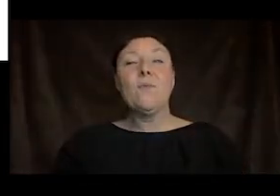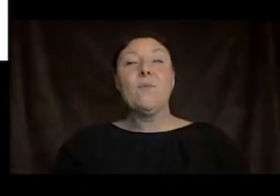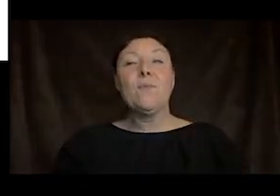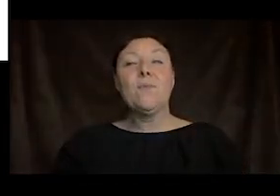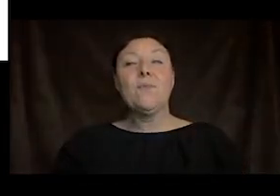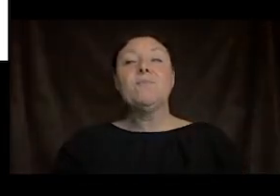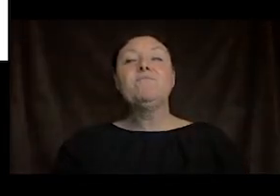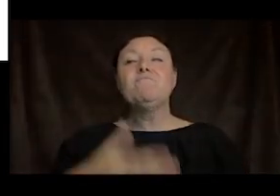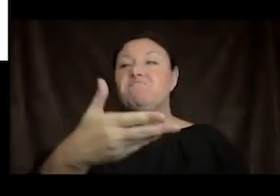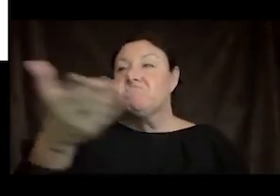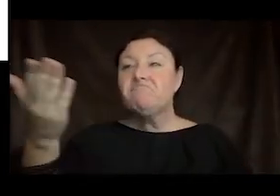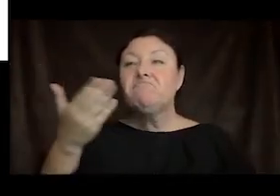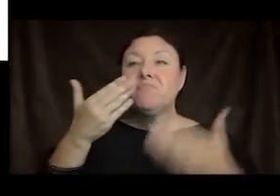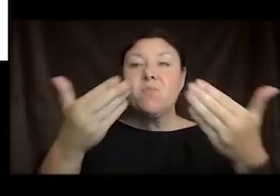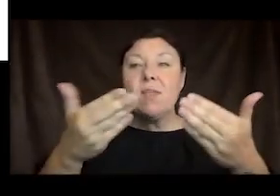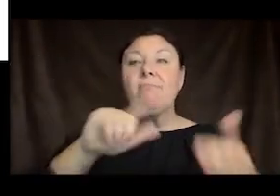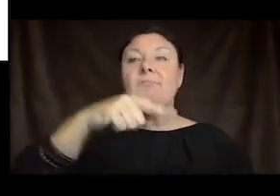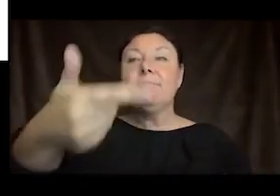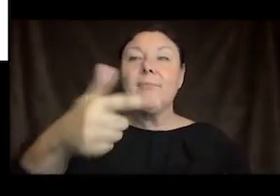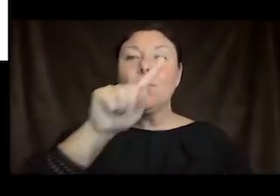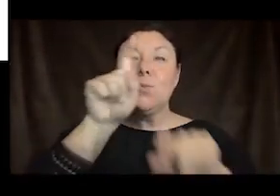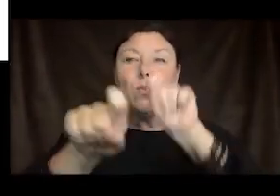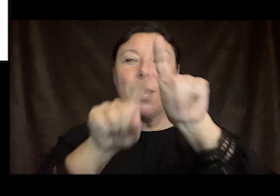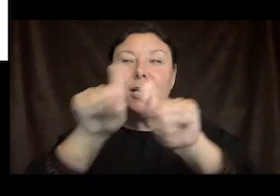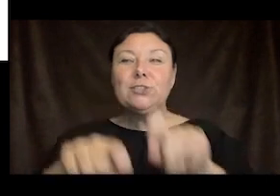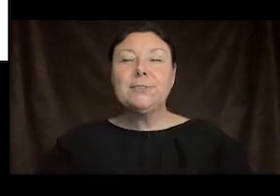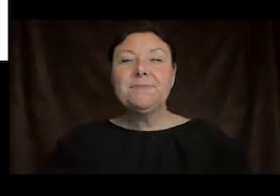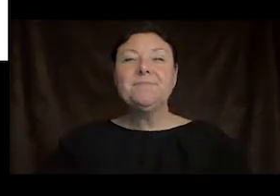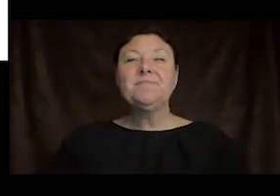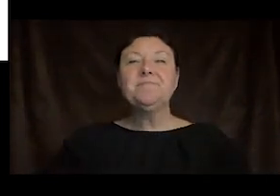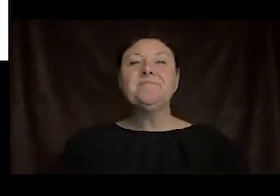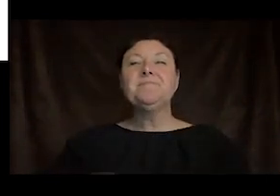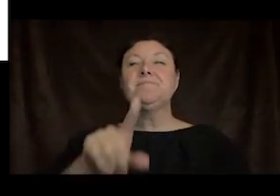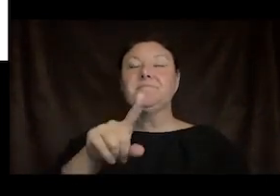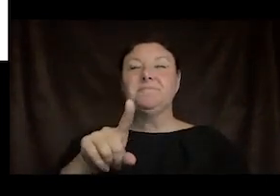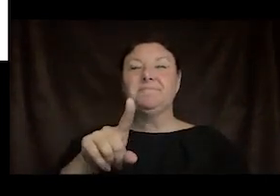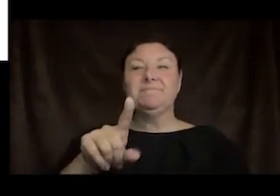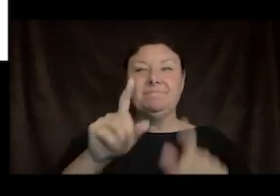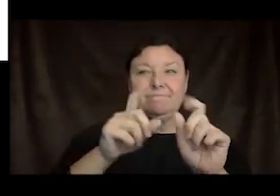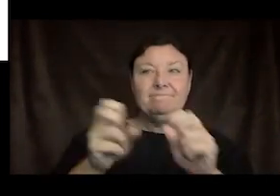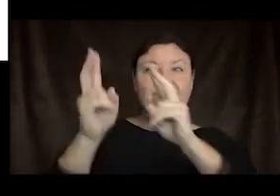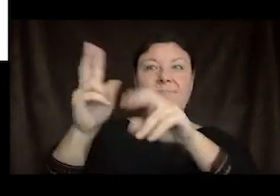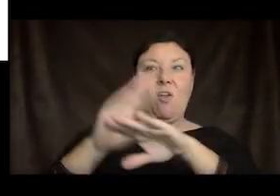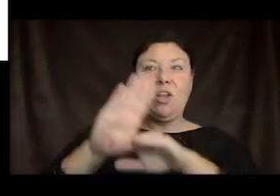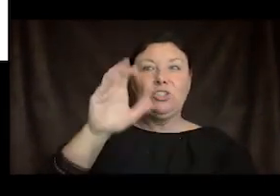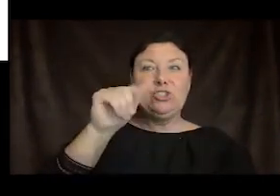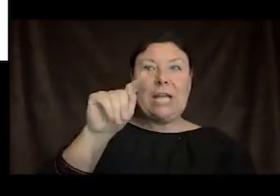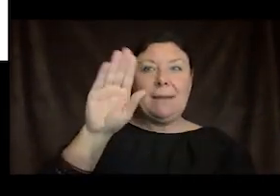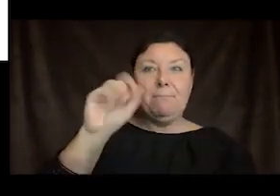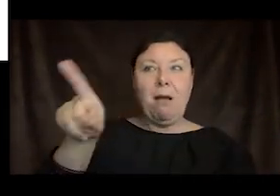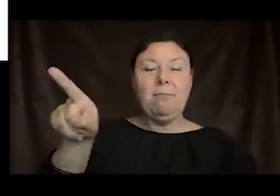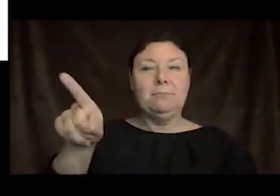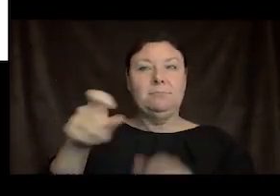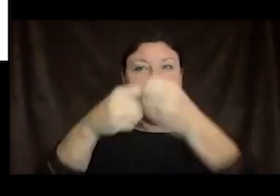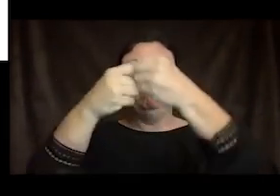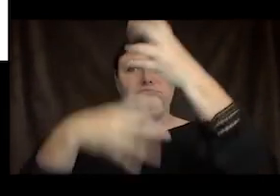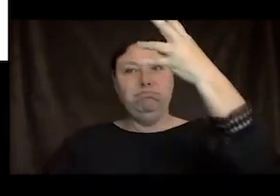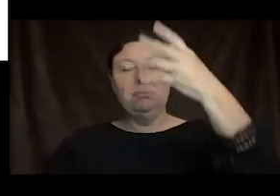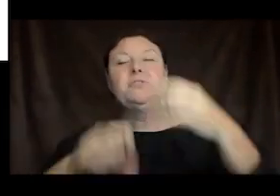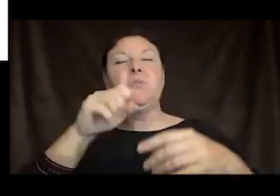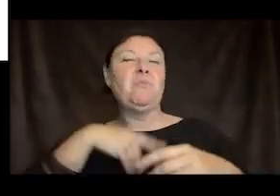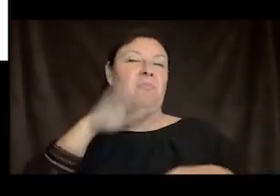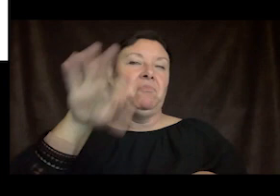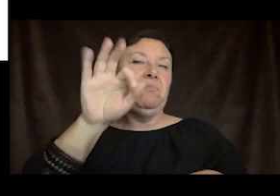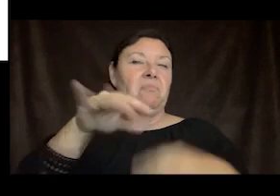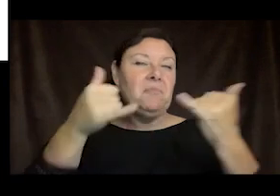what are your questions? All right, Dr. Tyson, we have a lot. All right, so I'm just going to go